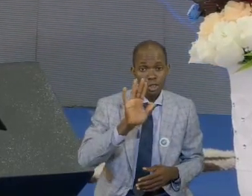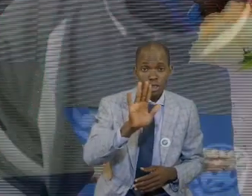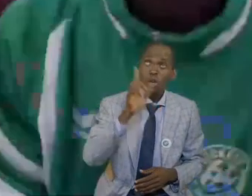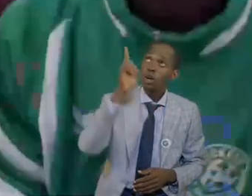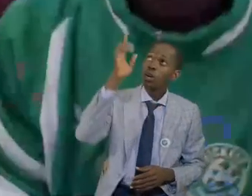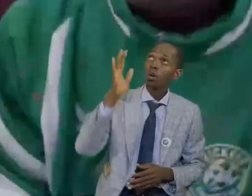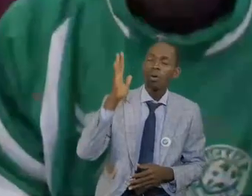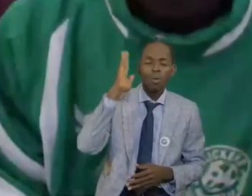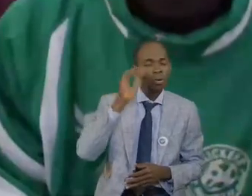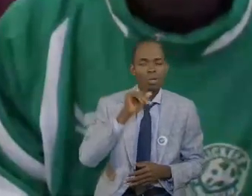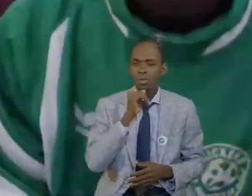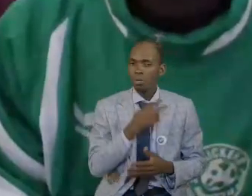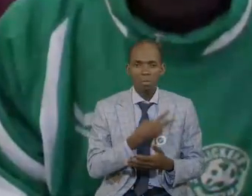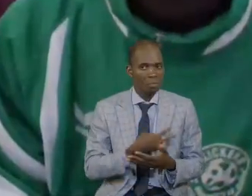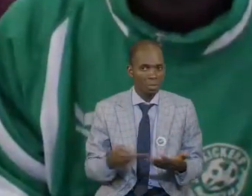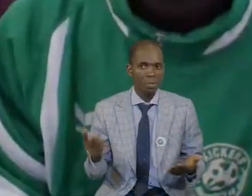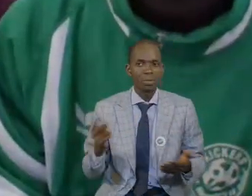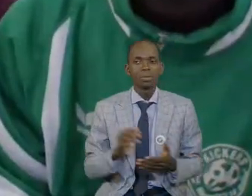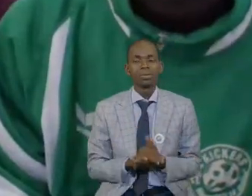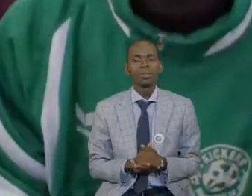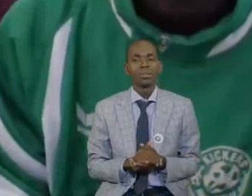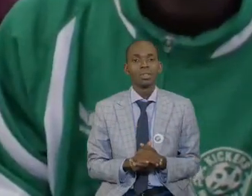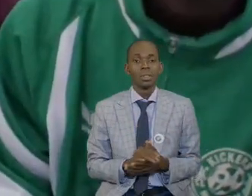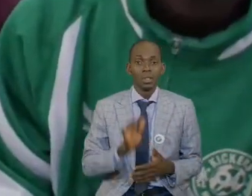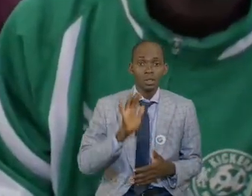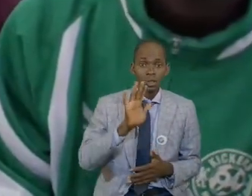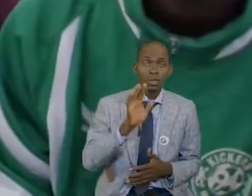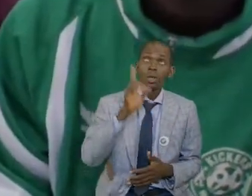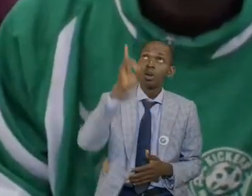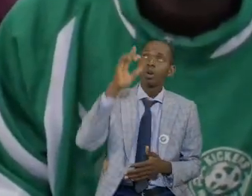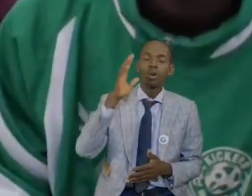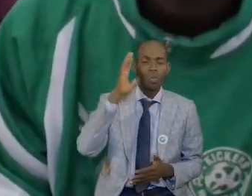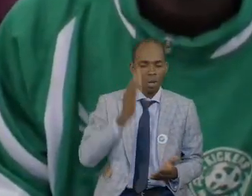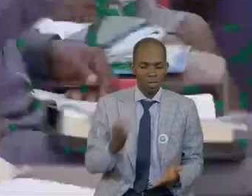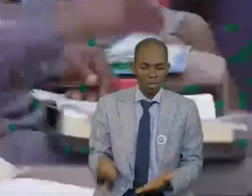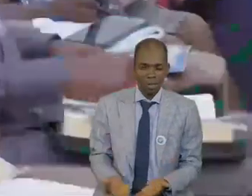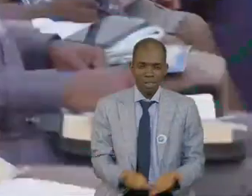fail. Your God will lift you up.